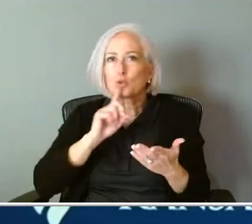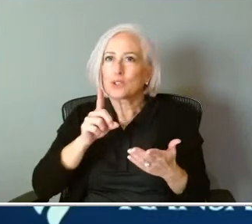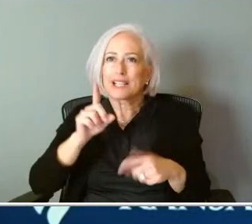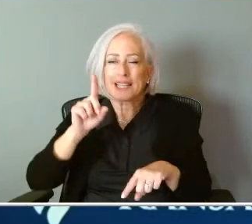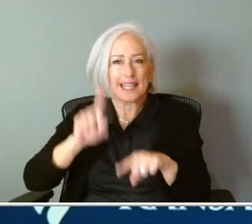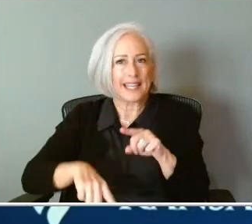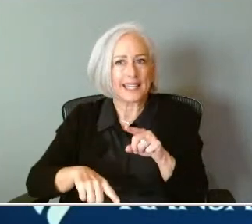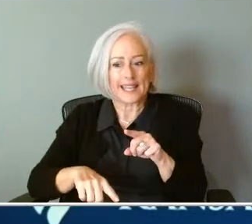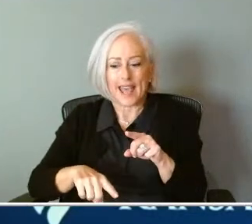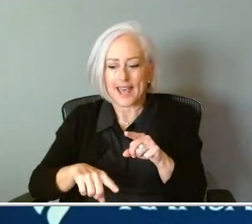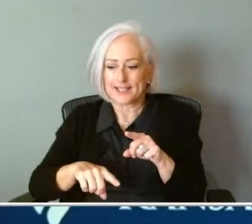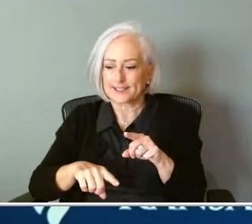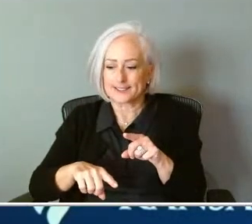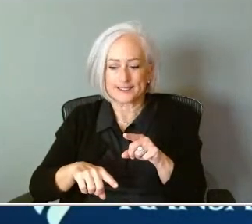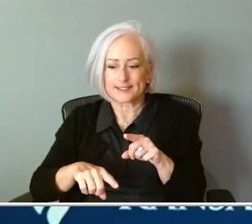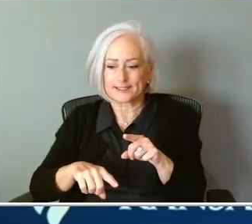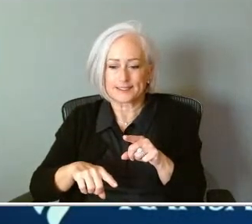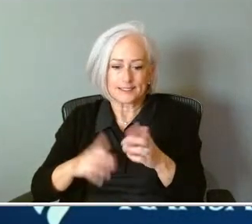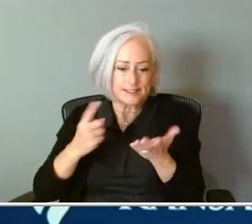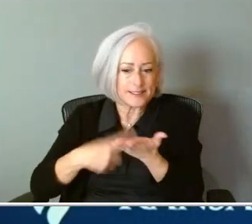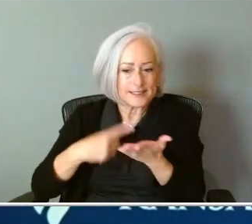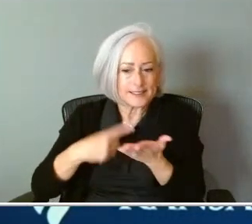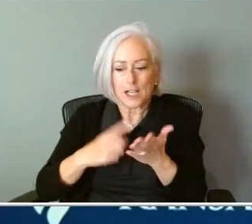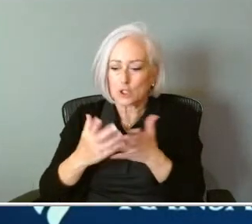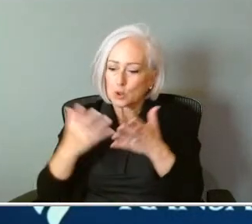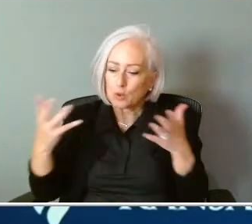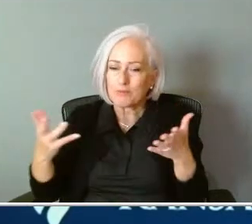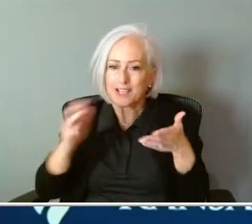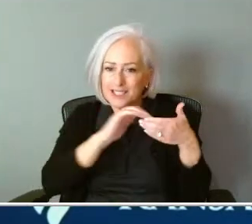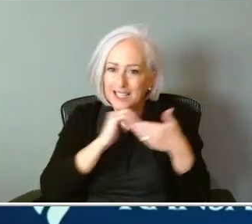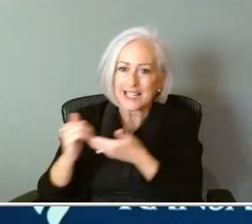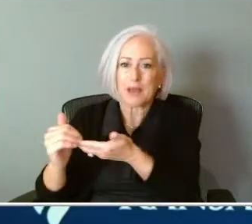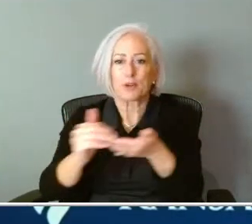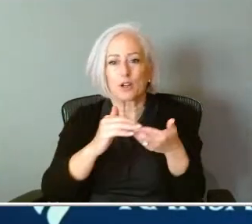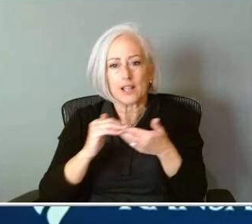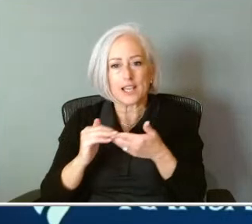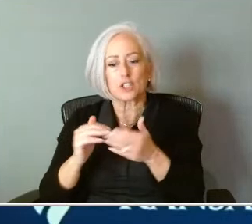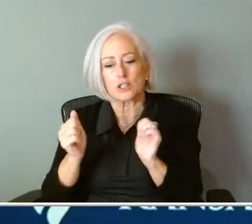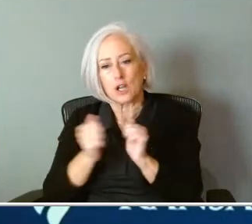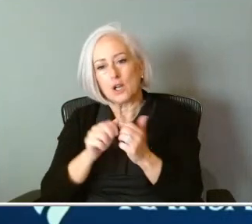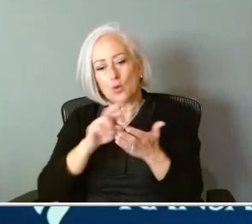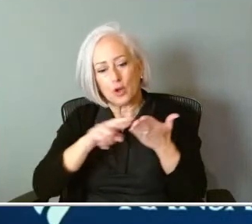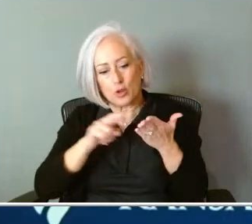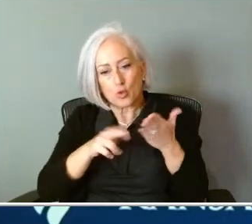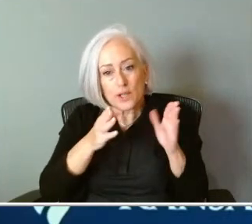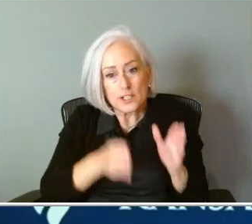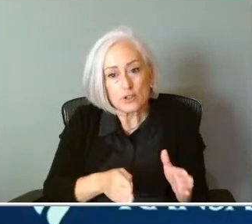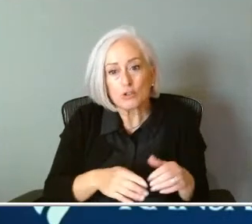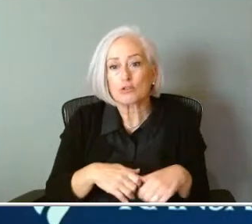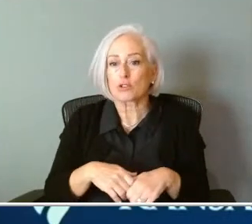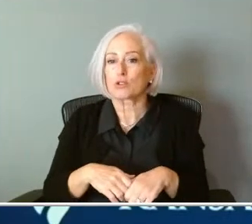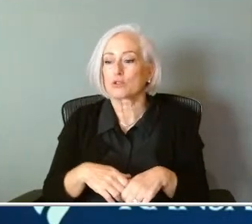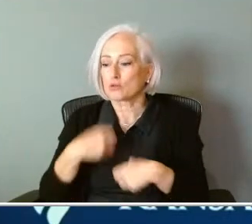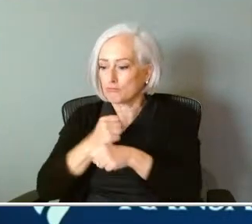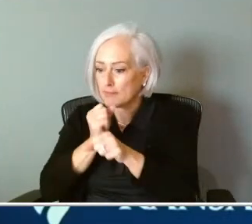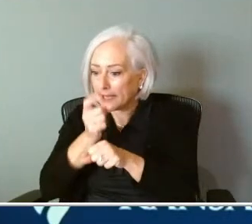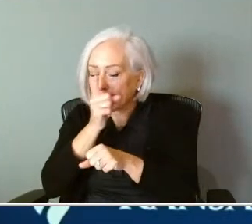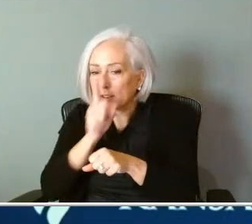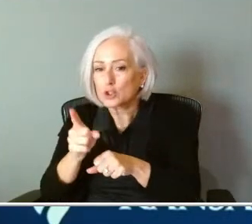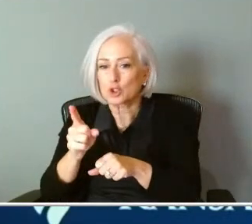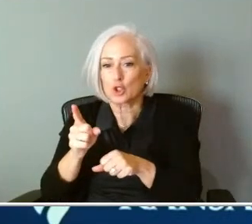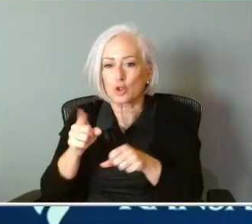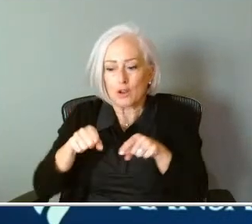that we envision in this building, and co-localizing researchers and making sure that as we try